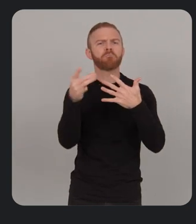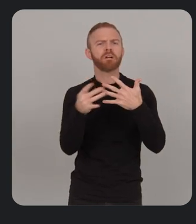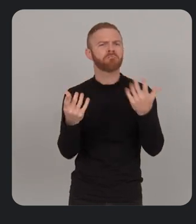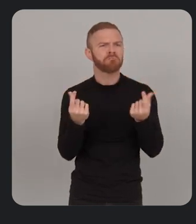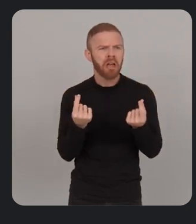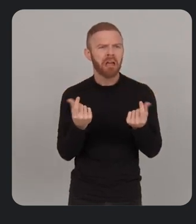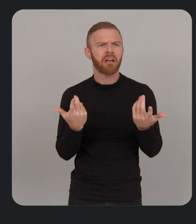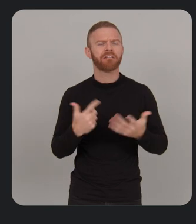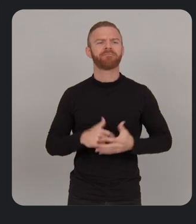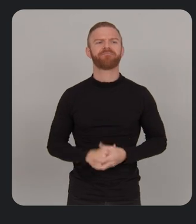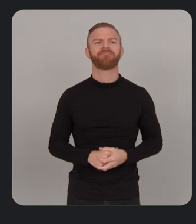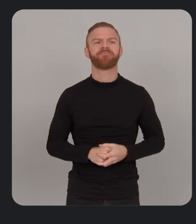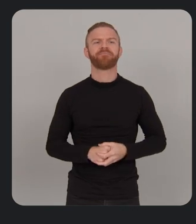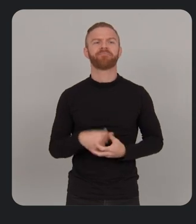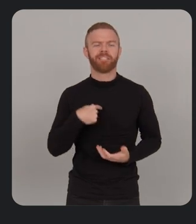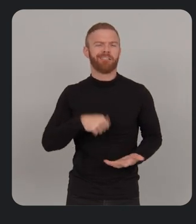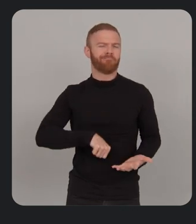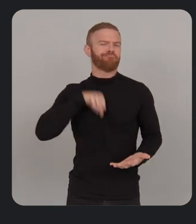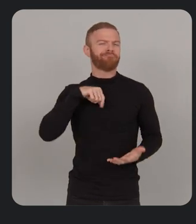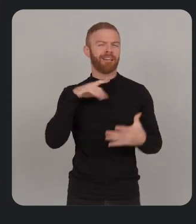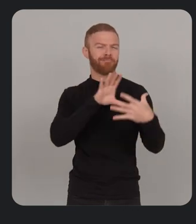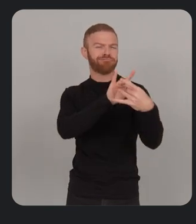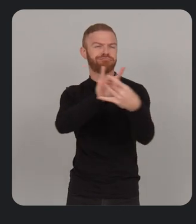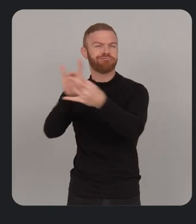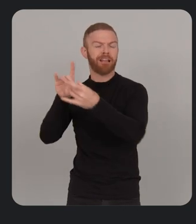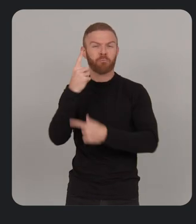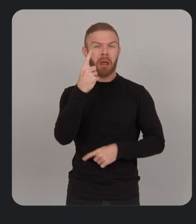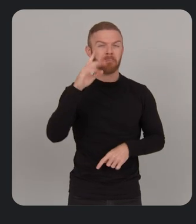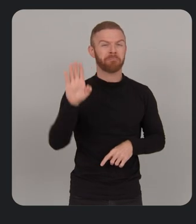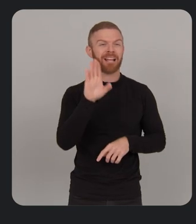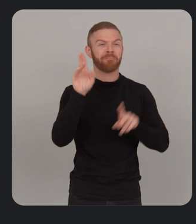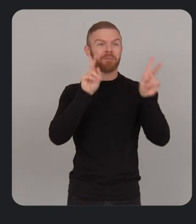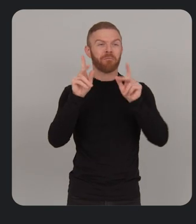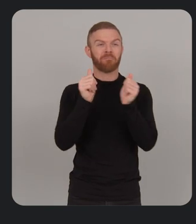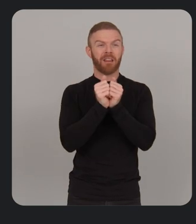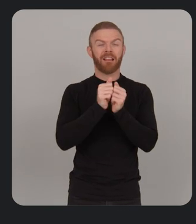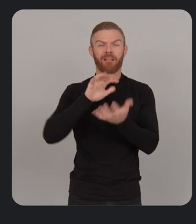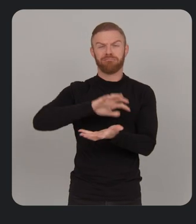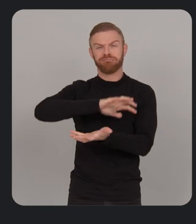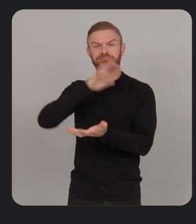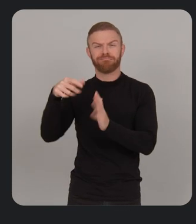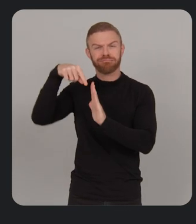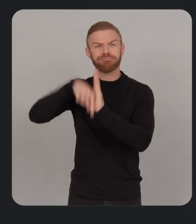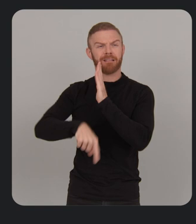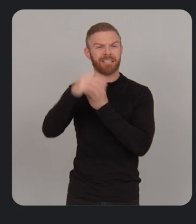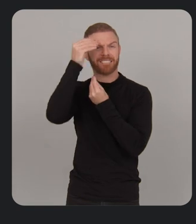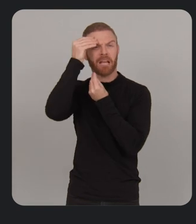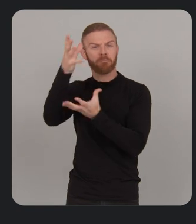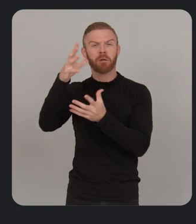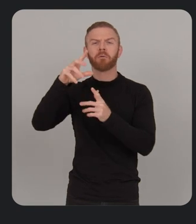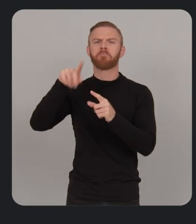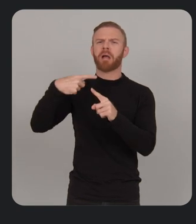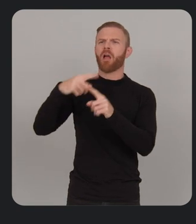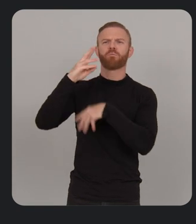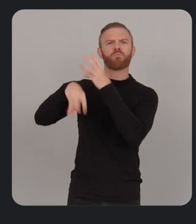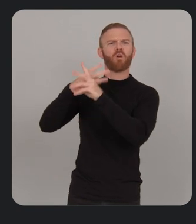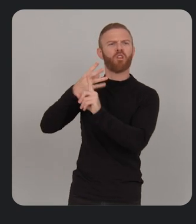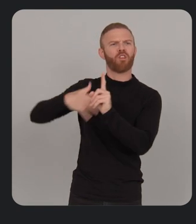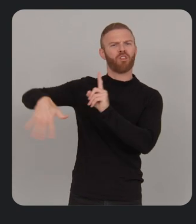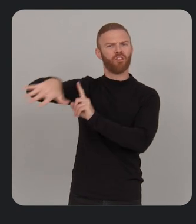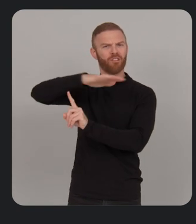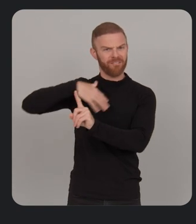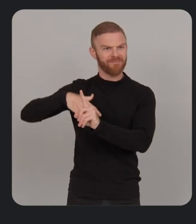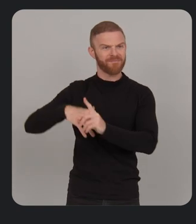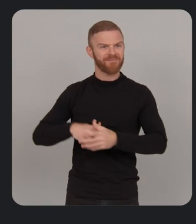get there. We're proud to connect more than 1 billion people every month to the most comprehensive information about